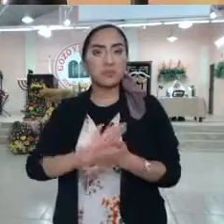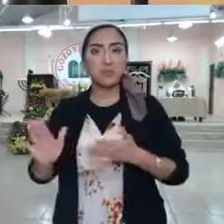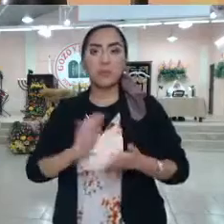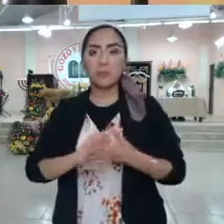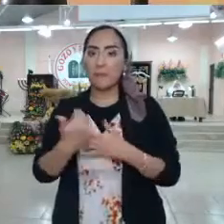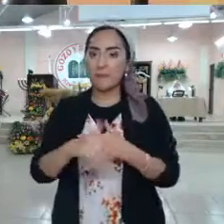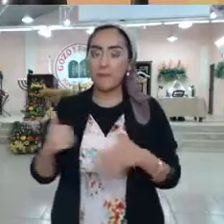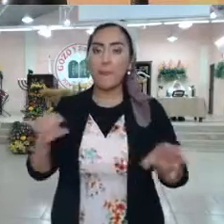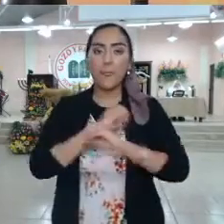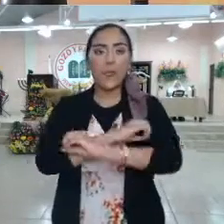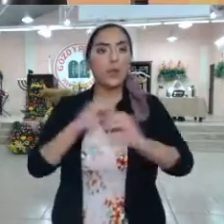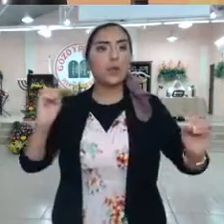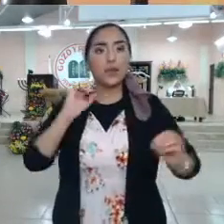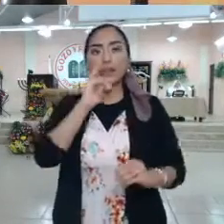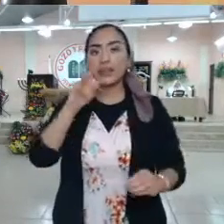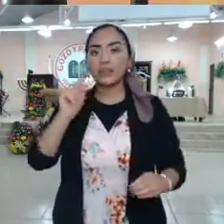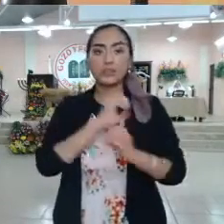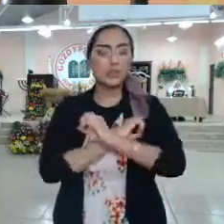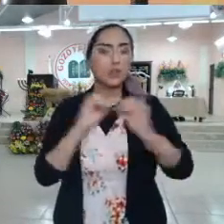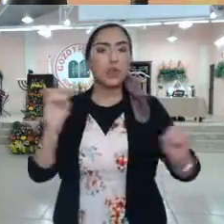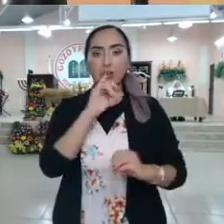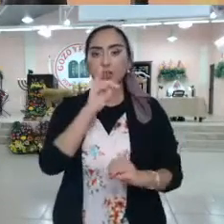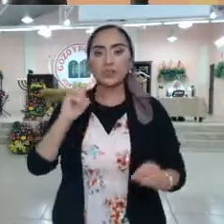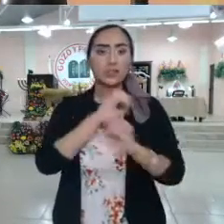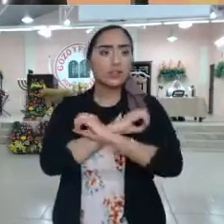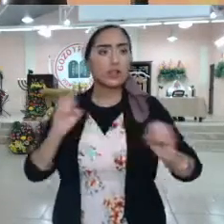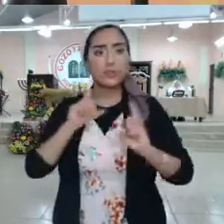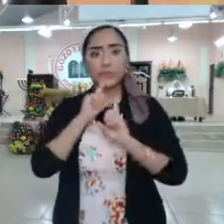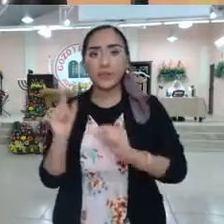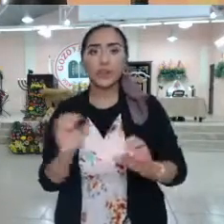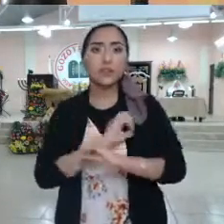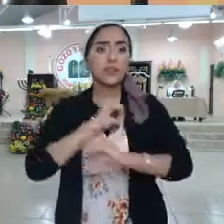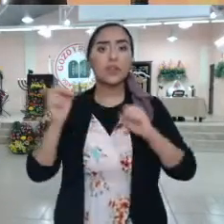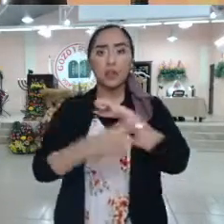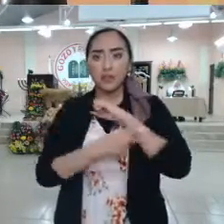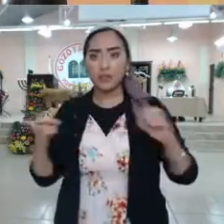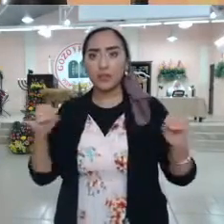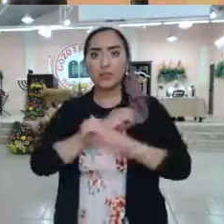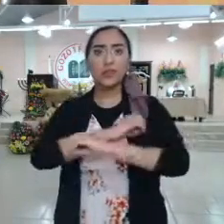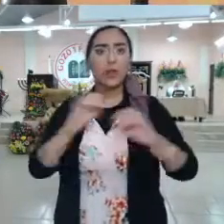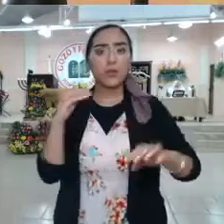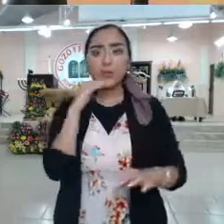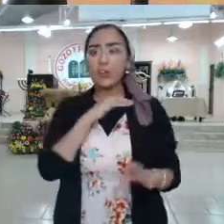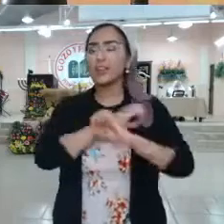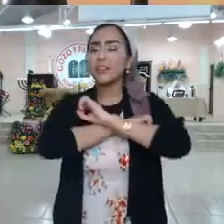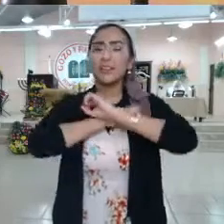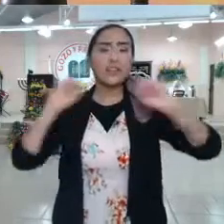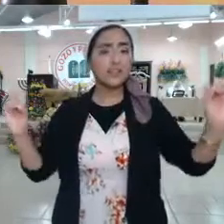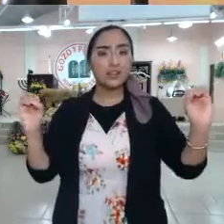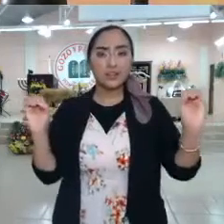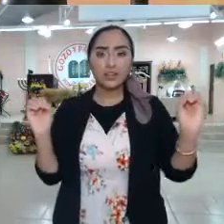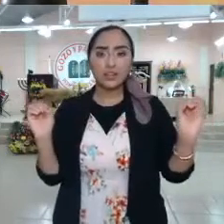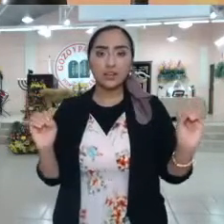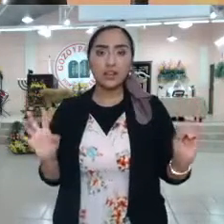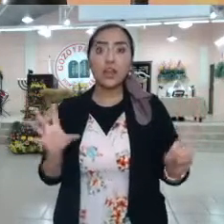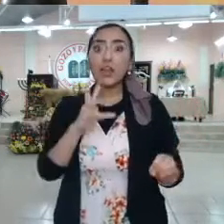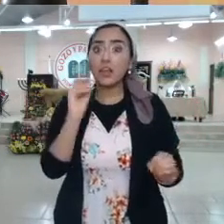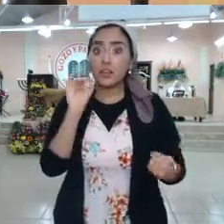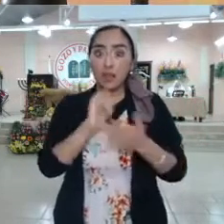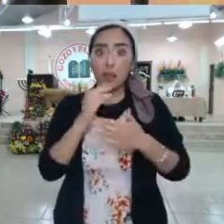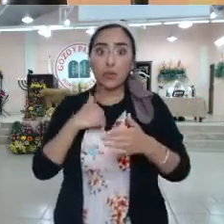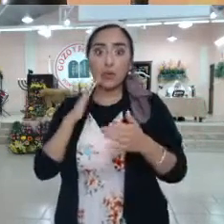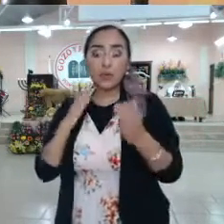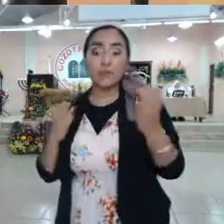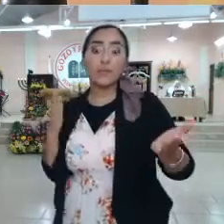as matzah, unleavened bread, unleavened bread, unleavened bread, not to gossip, not to steal, no lies, no nothing. And